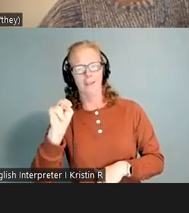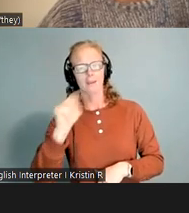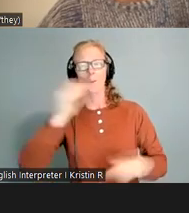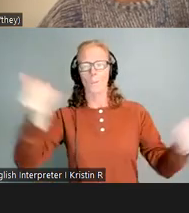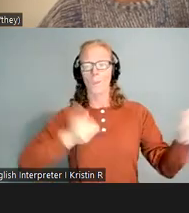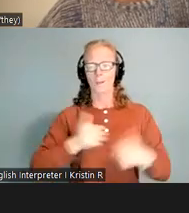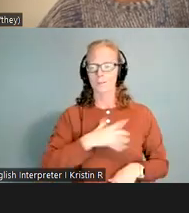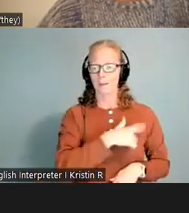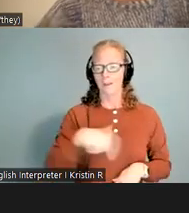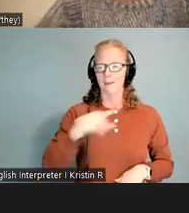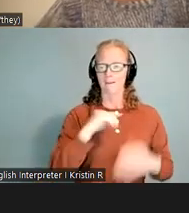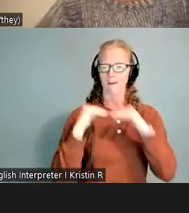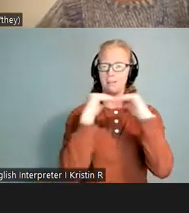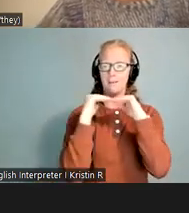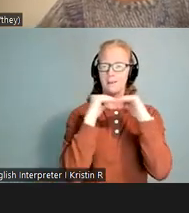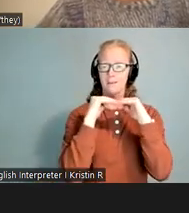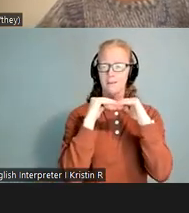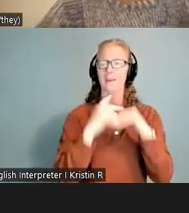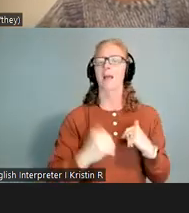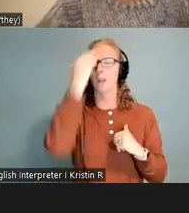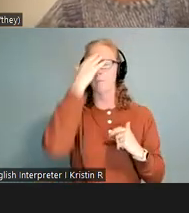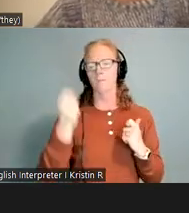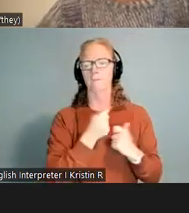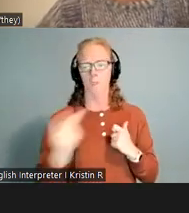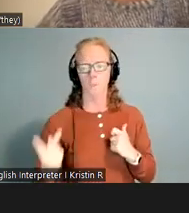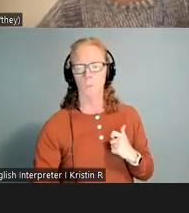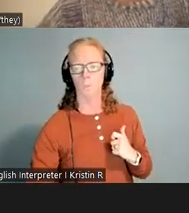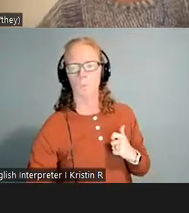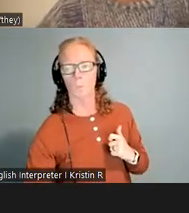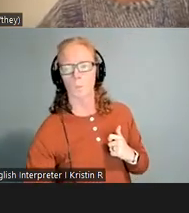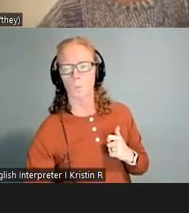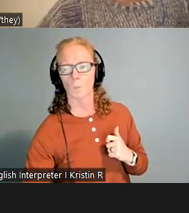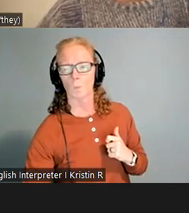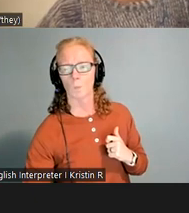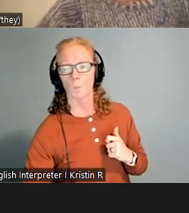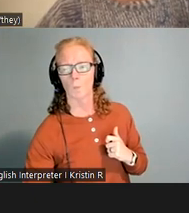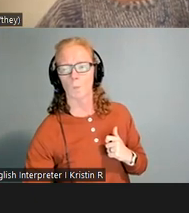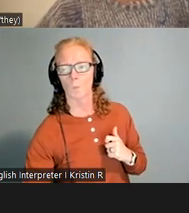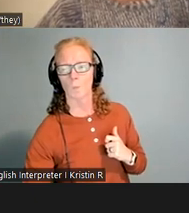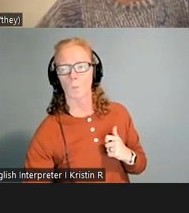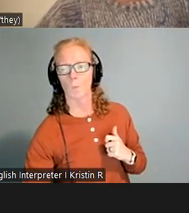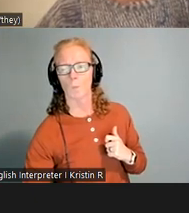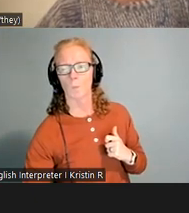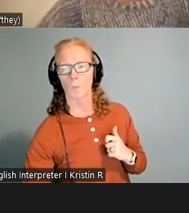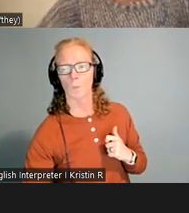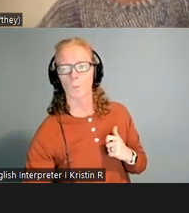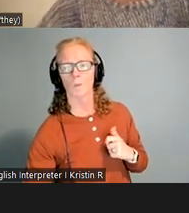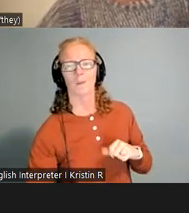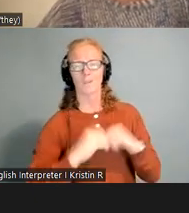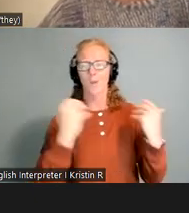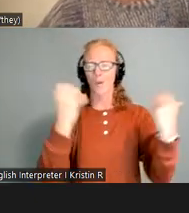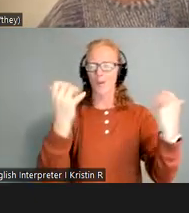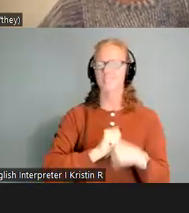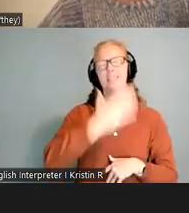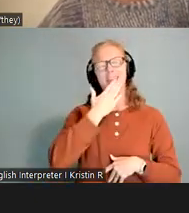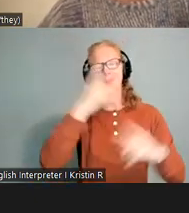to my colleagues. And I know we have a few guests participating in the audience, and it's lovely to have you here as